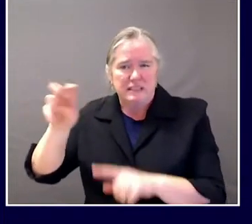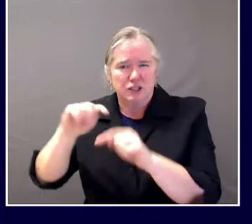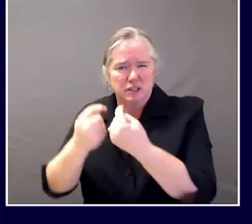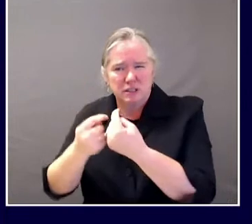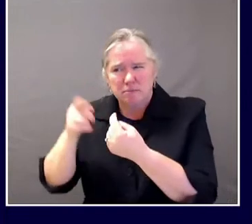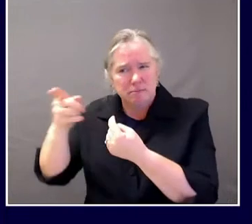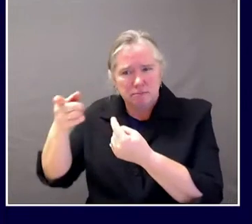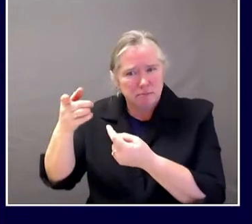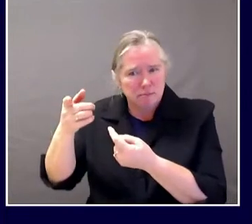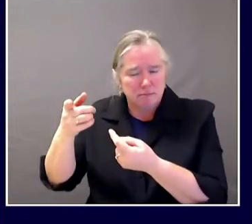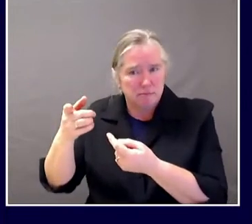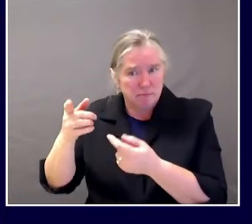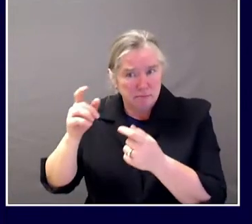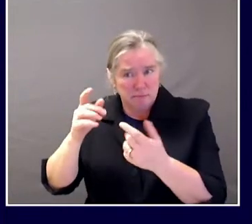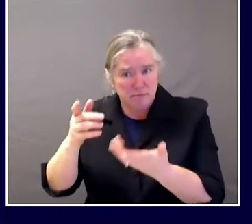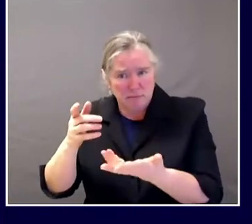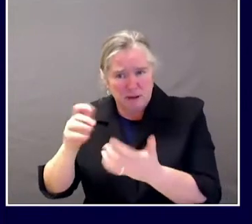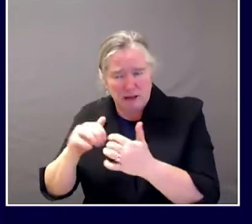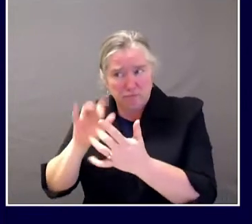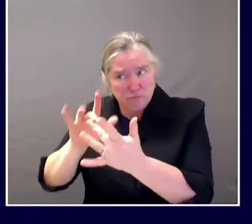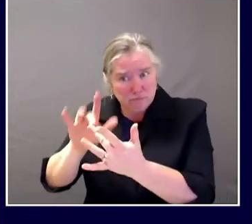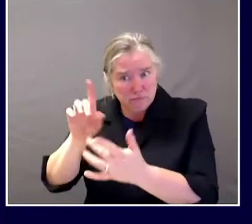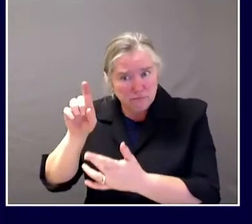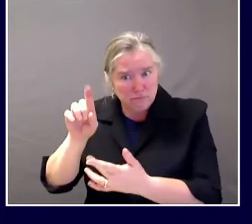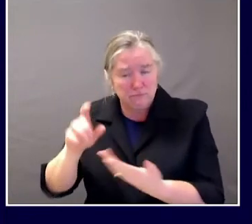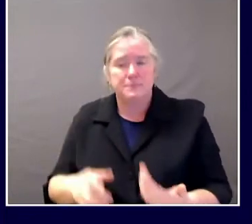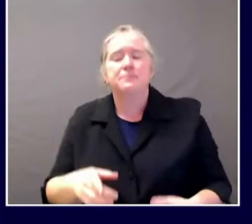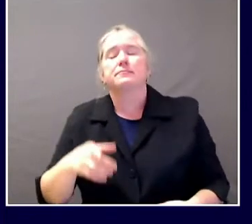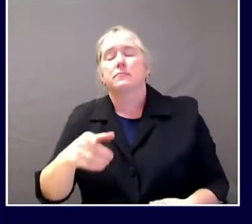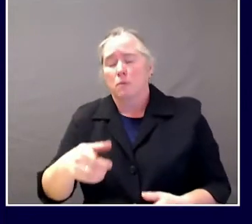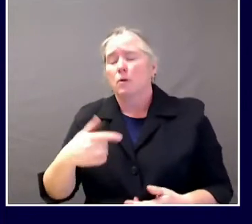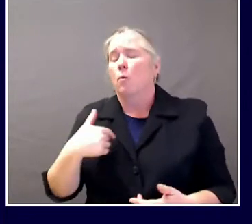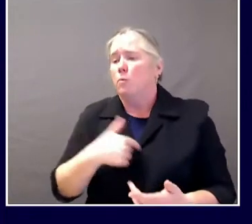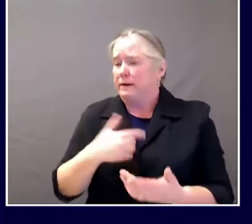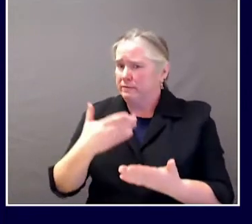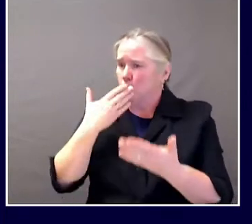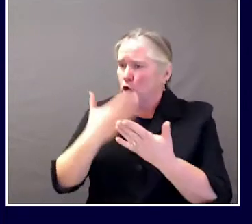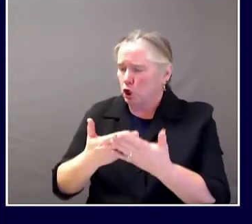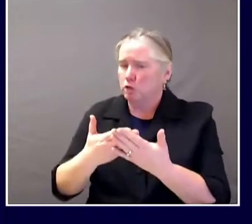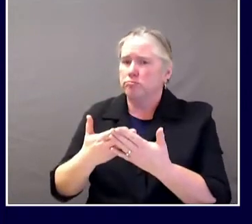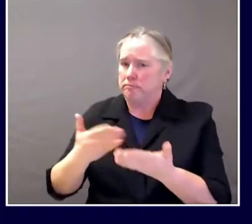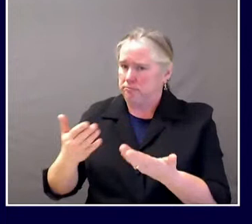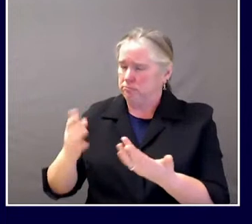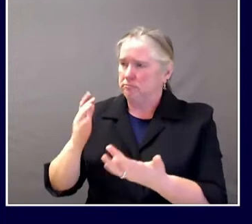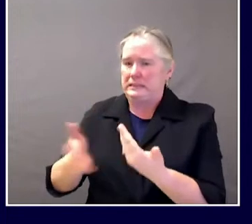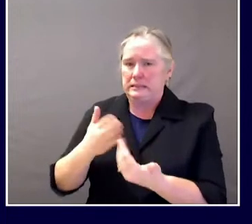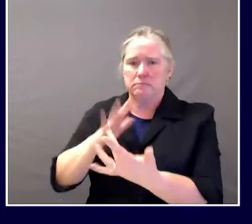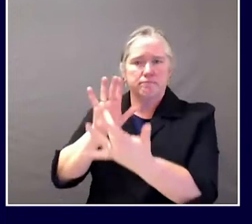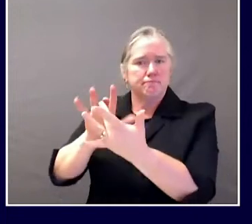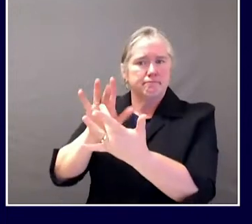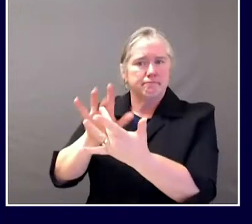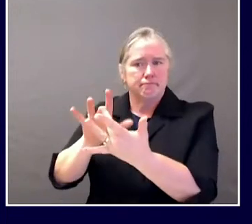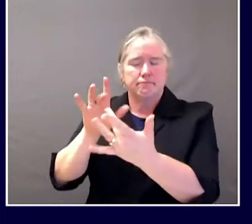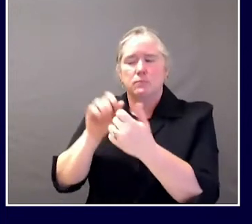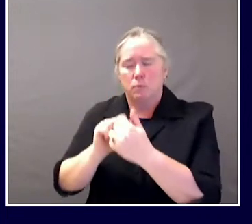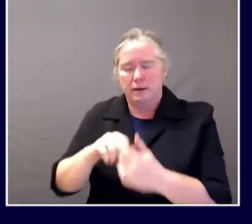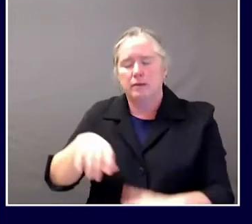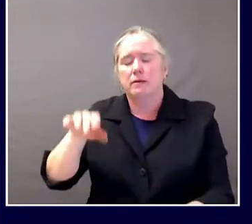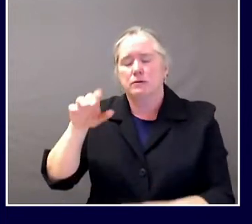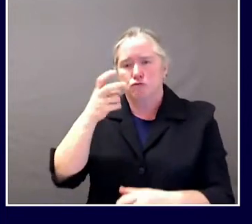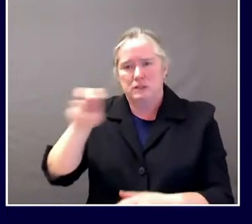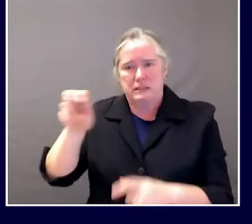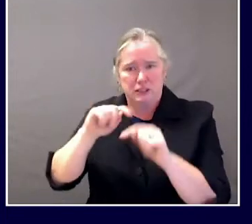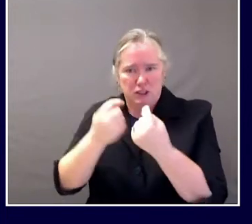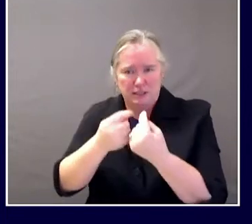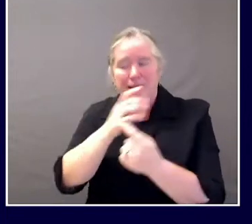We have maintained and have been in good contact with the transition team, as well as with Operation Warp Speed